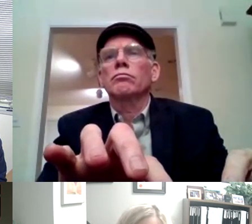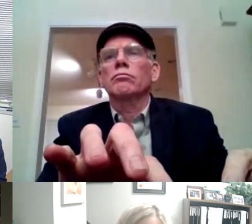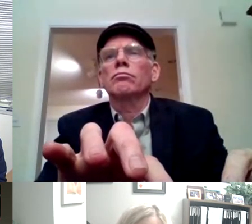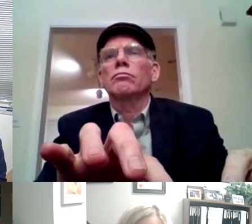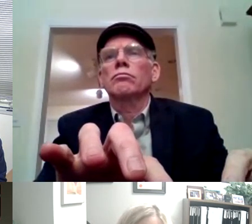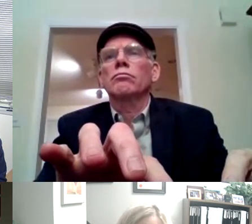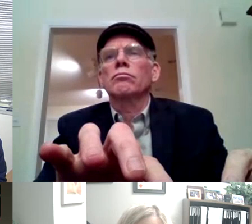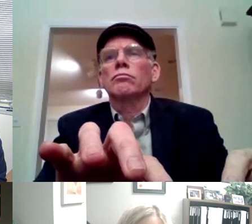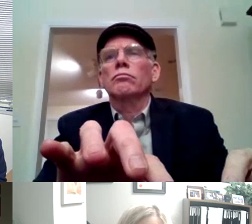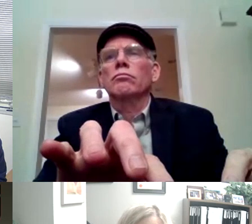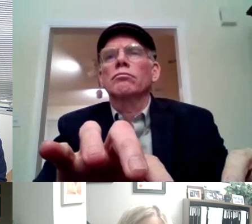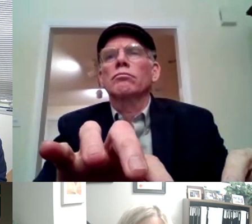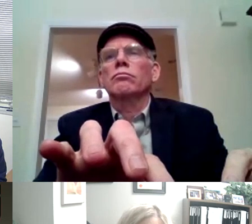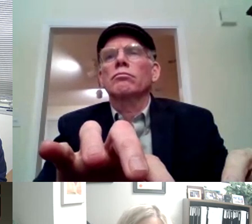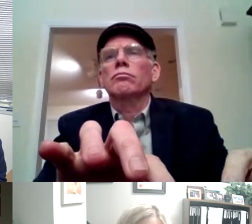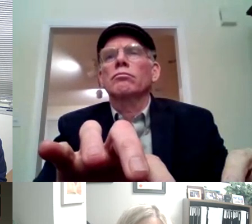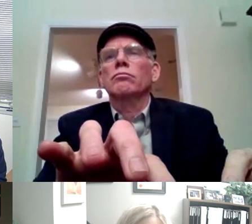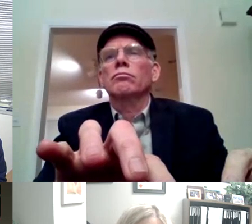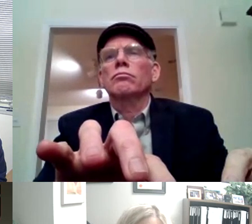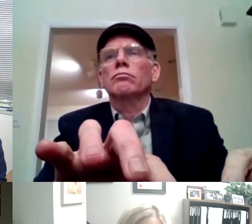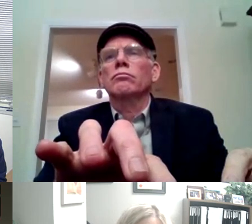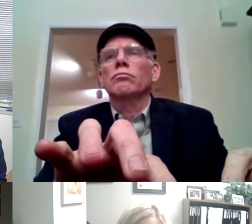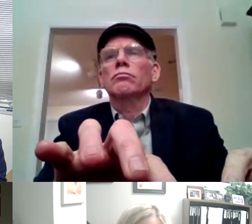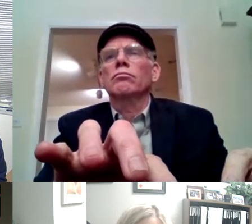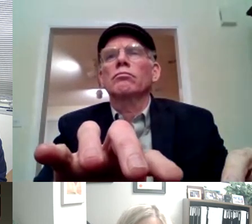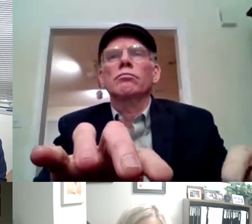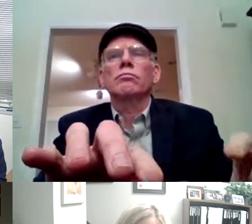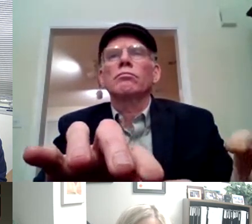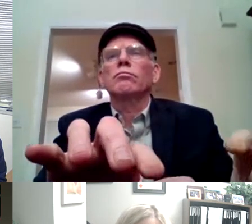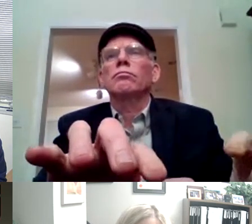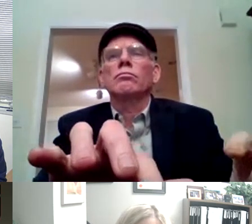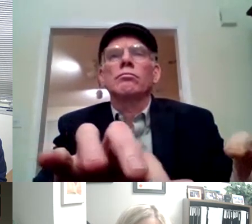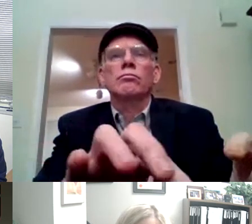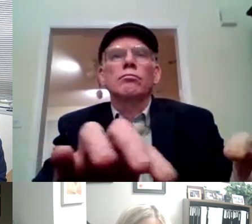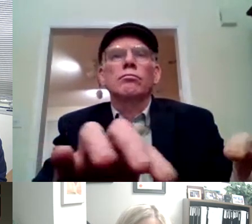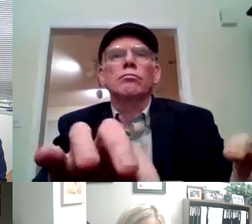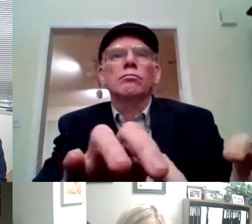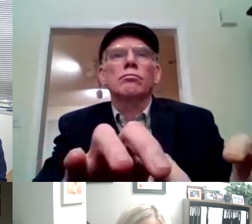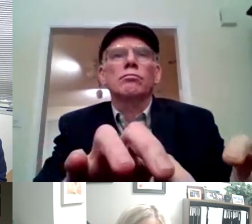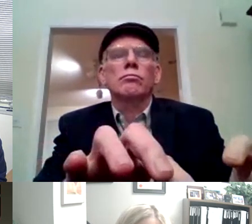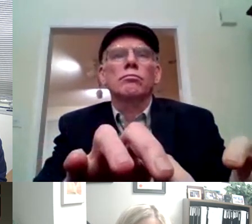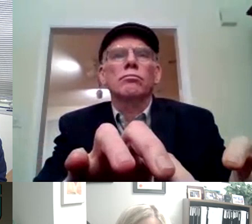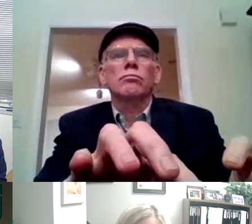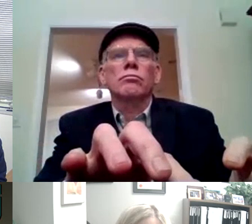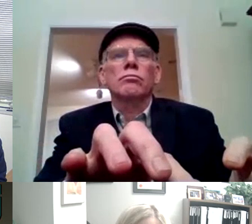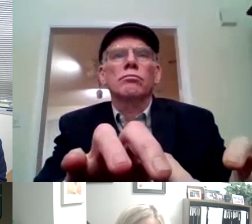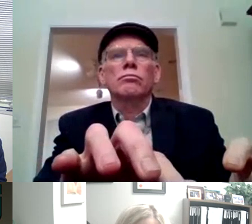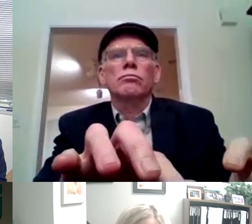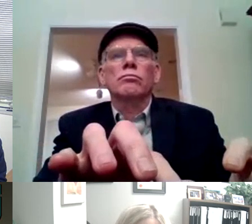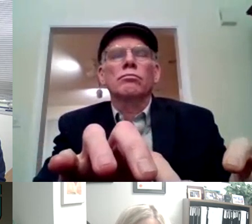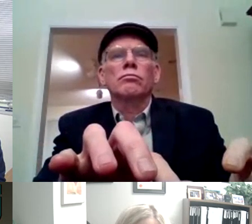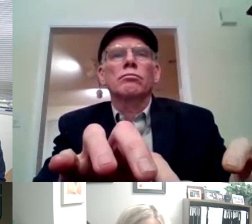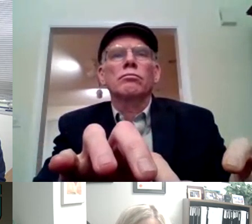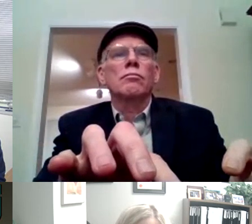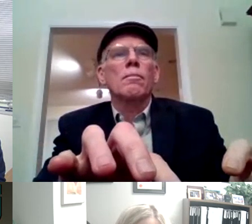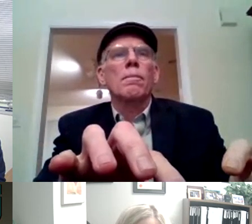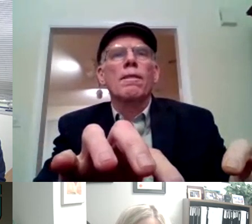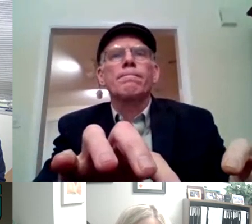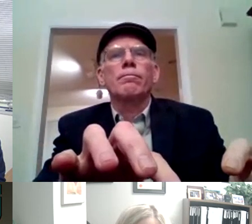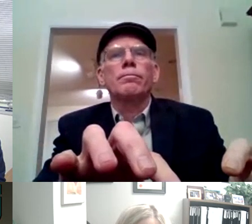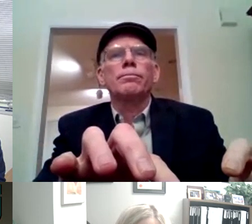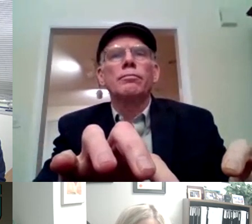and be a part of the discussion. That's a feature of the change. Thank you. I think it's going to be difficult to do, but good